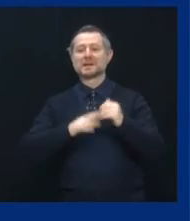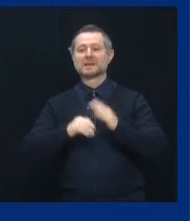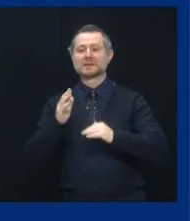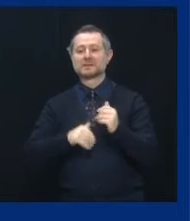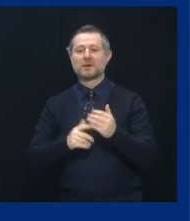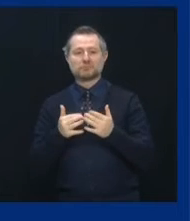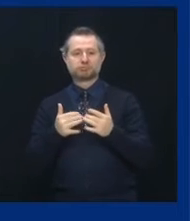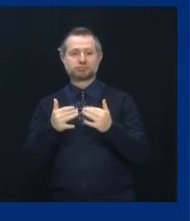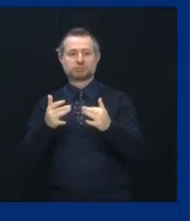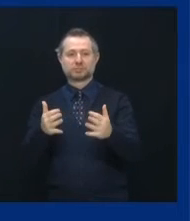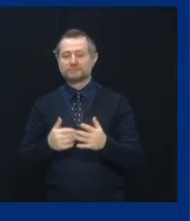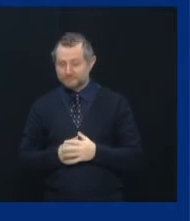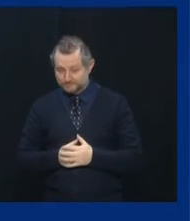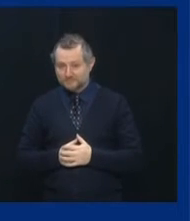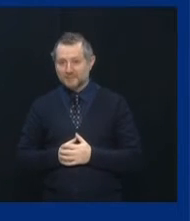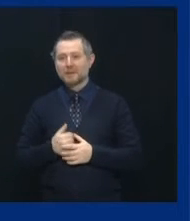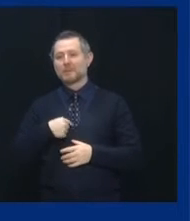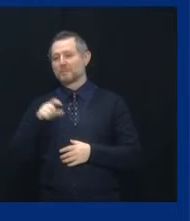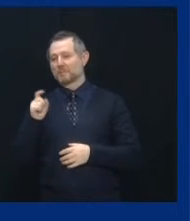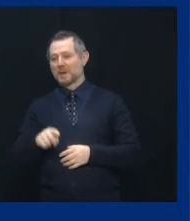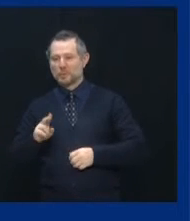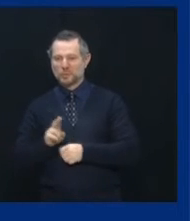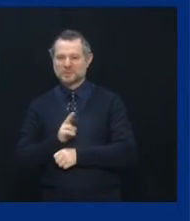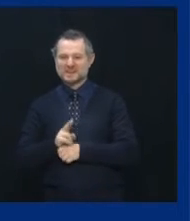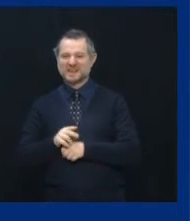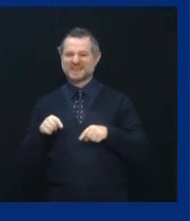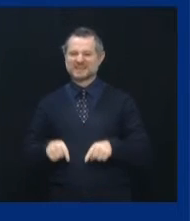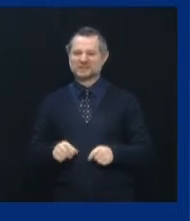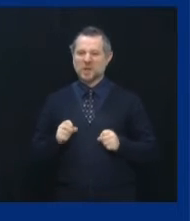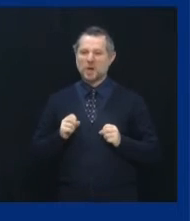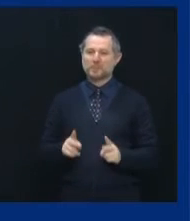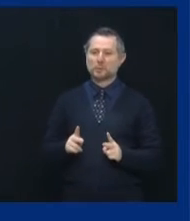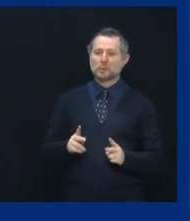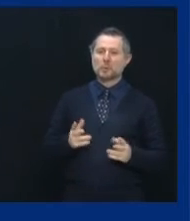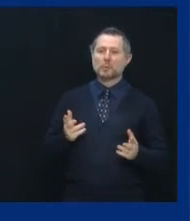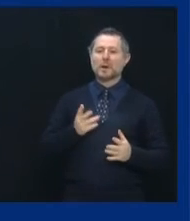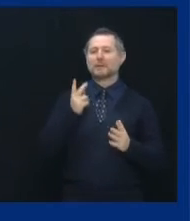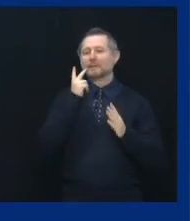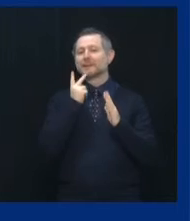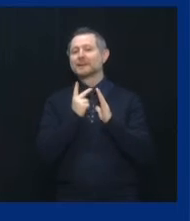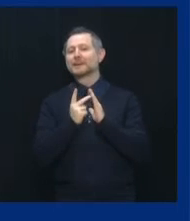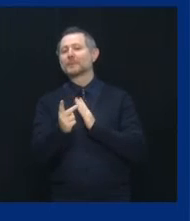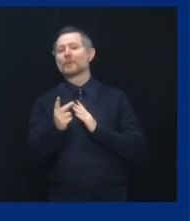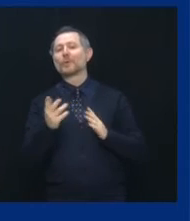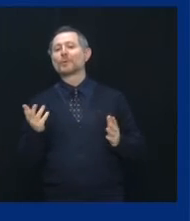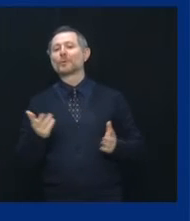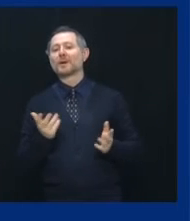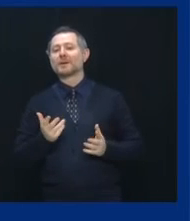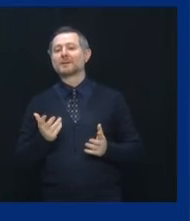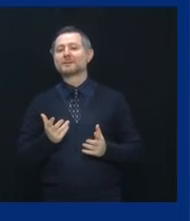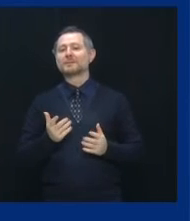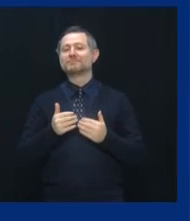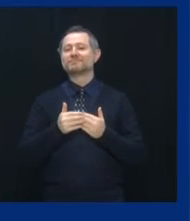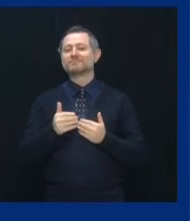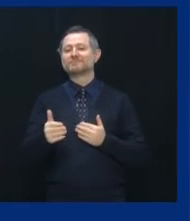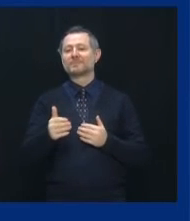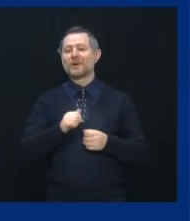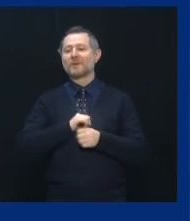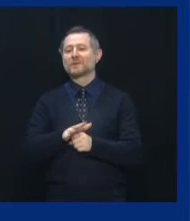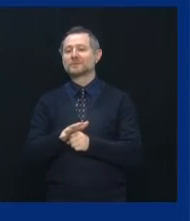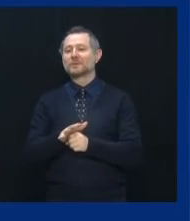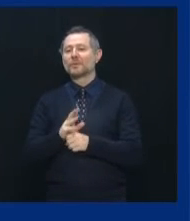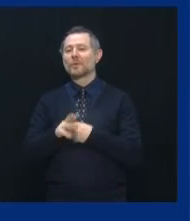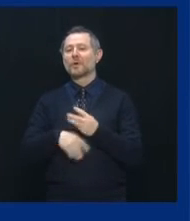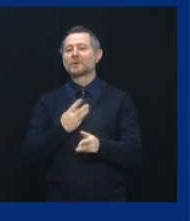moment to actually anticipate the post-COVID world and build for the